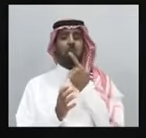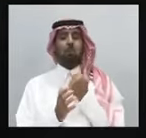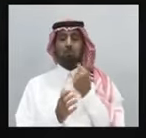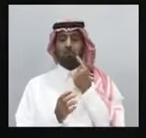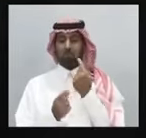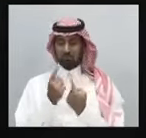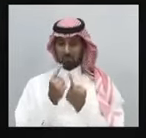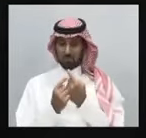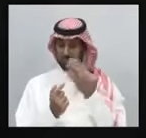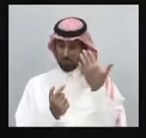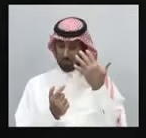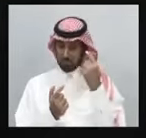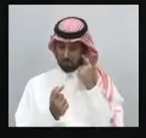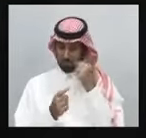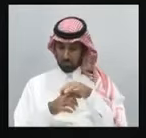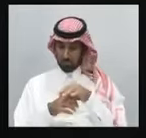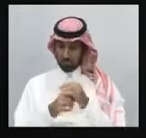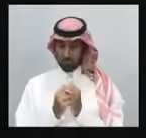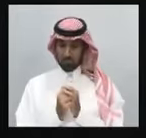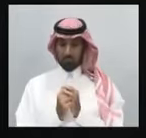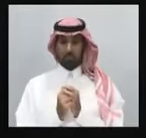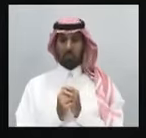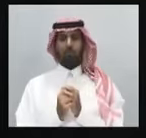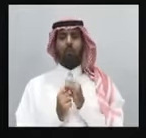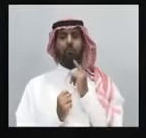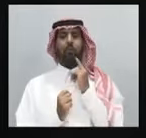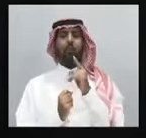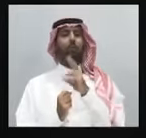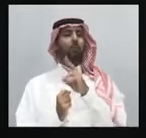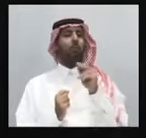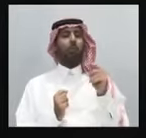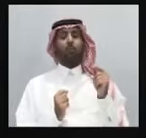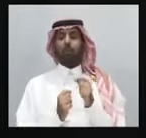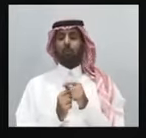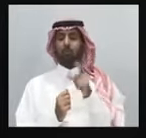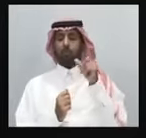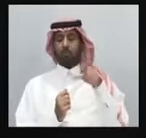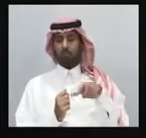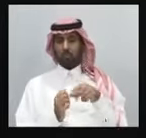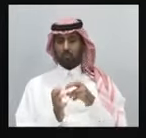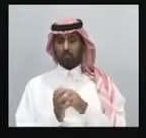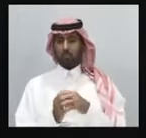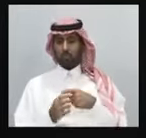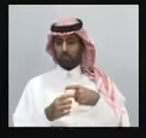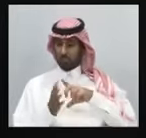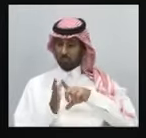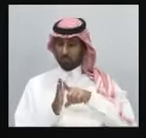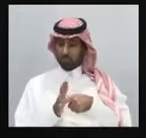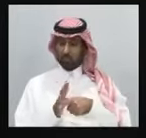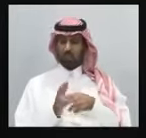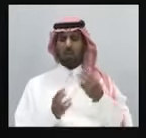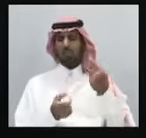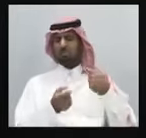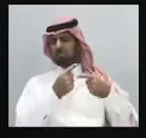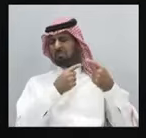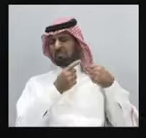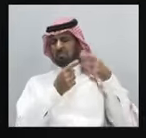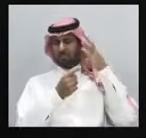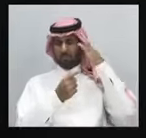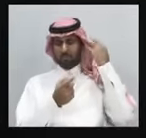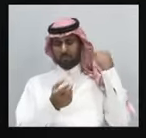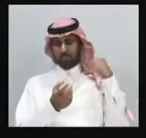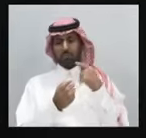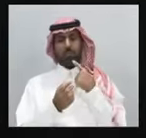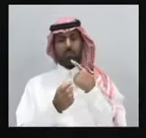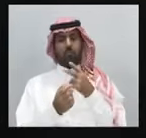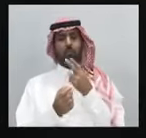people. Or you could say, I would apply for an archaeological intern. Why?